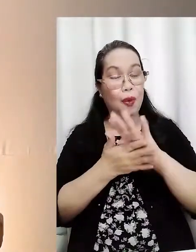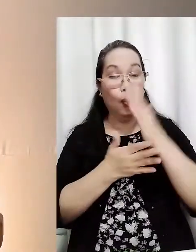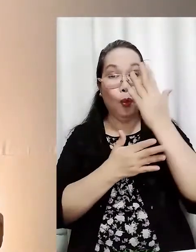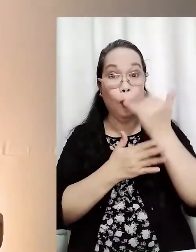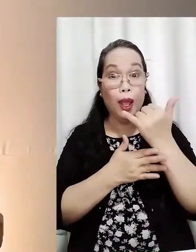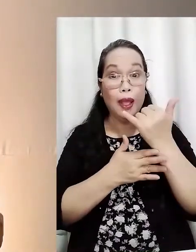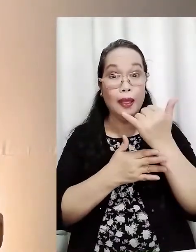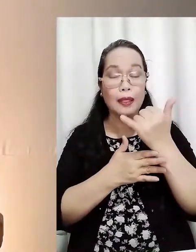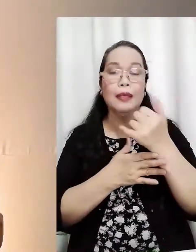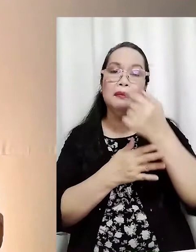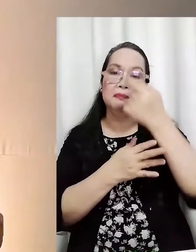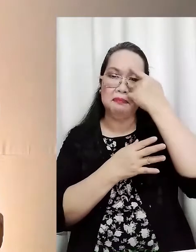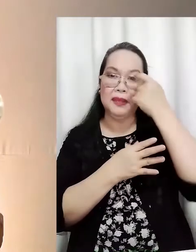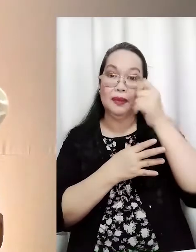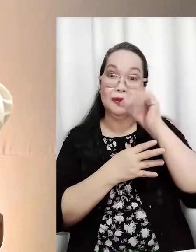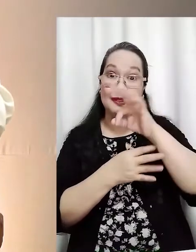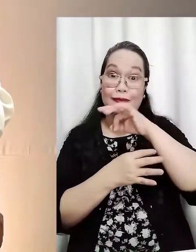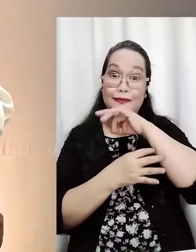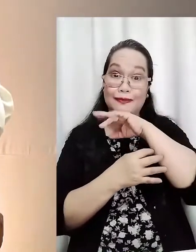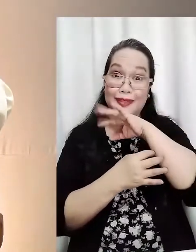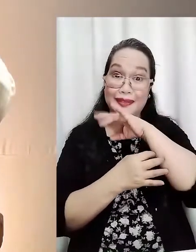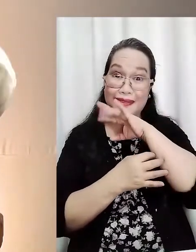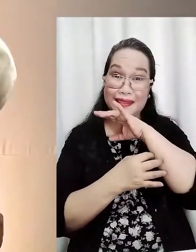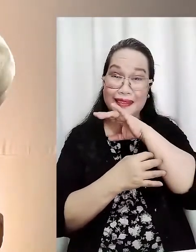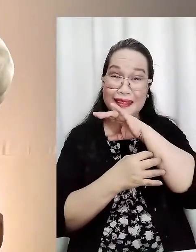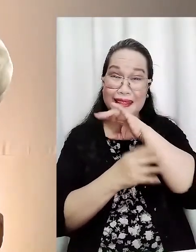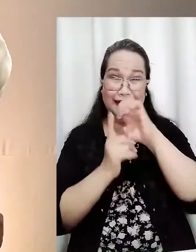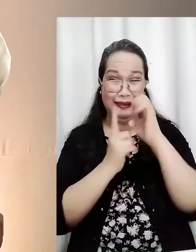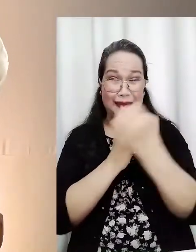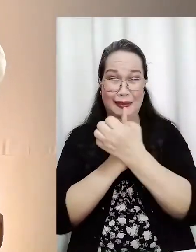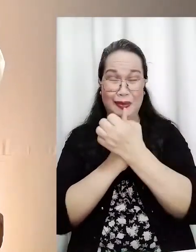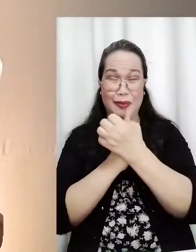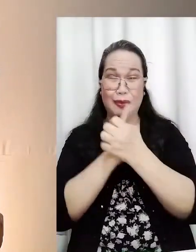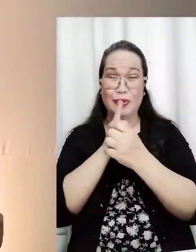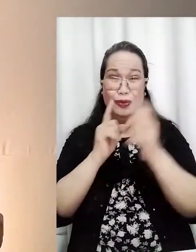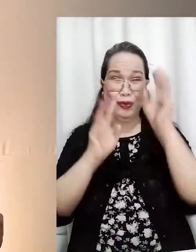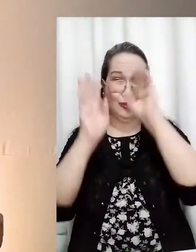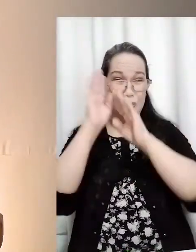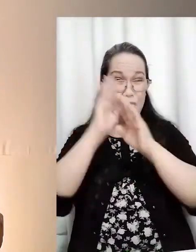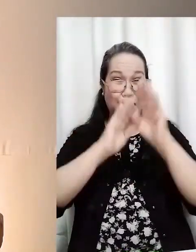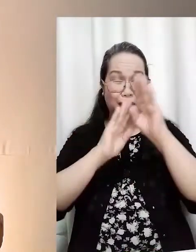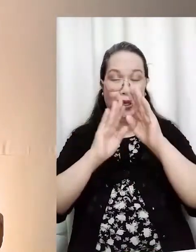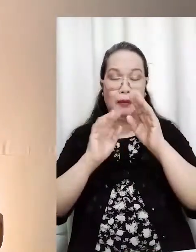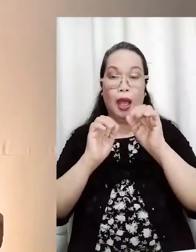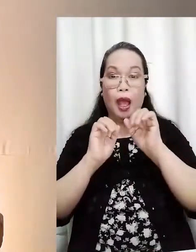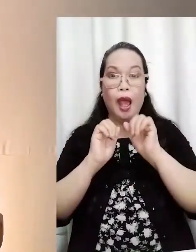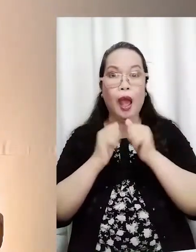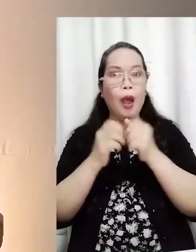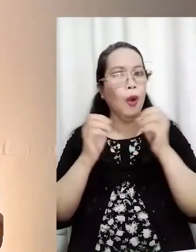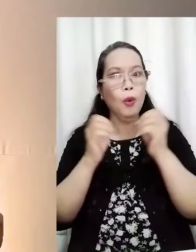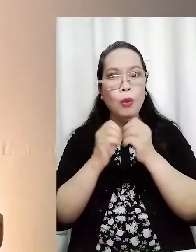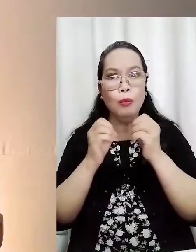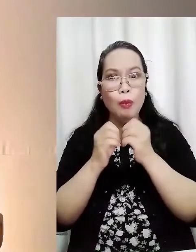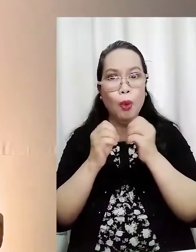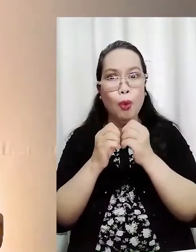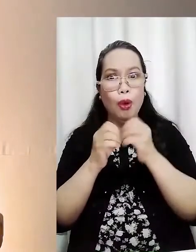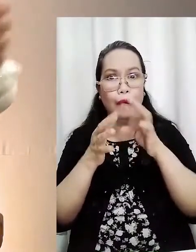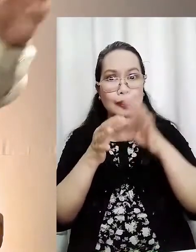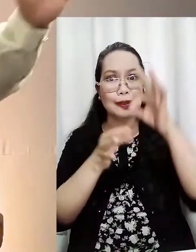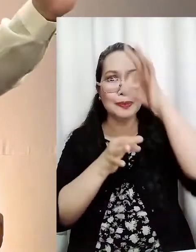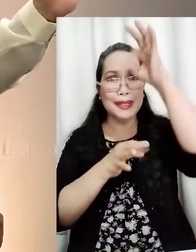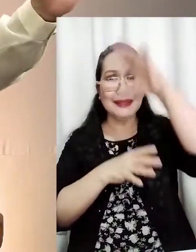if pollution in our environment is a serious concern, how much more with spiritual pollution within us?